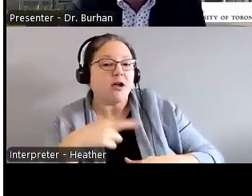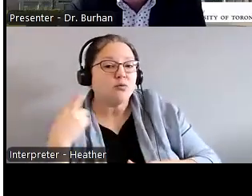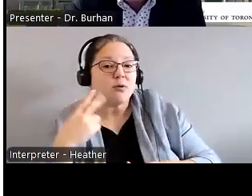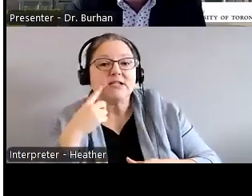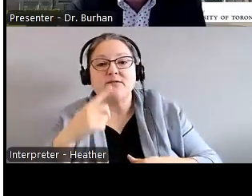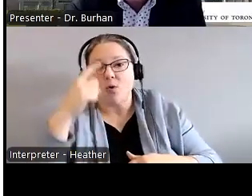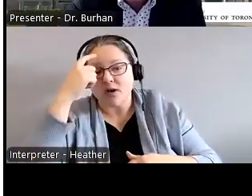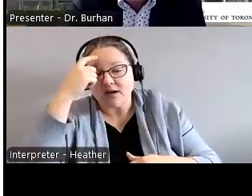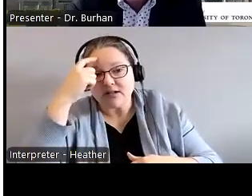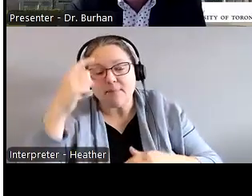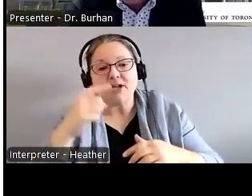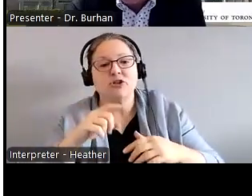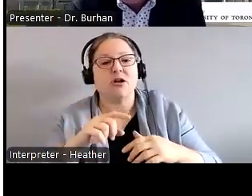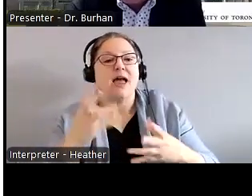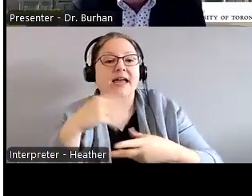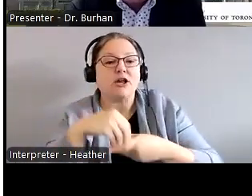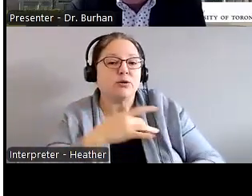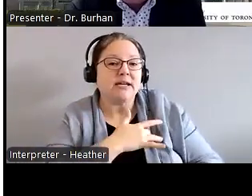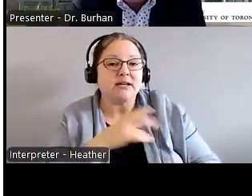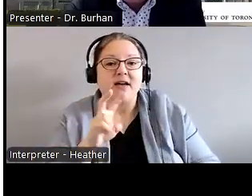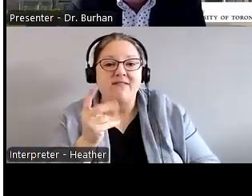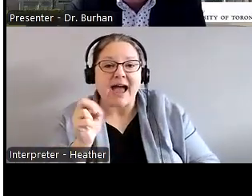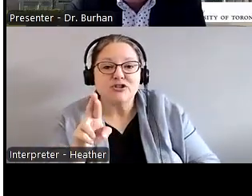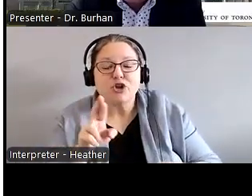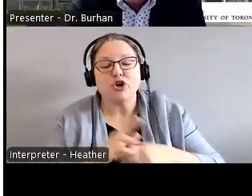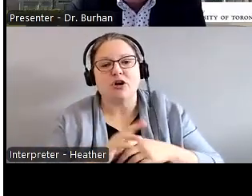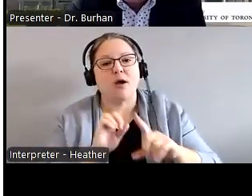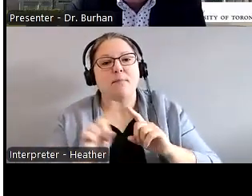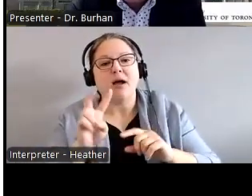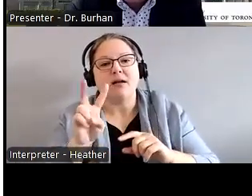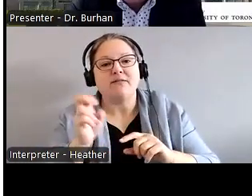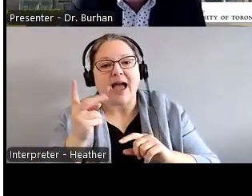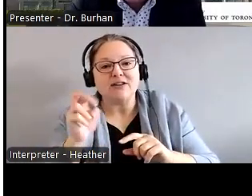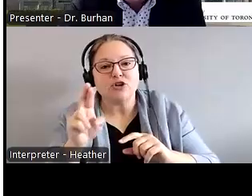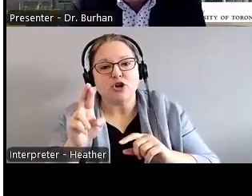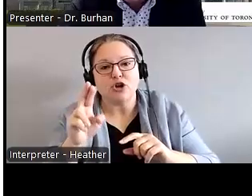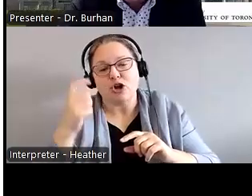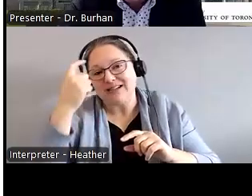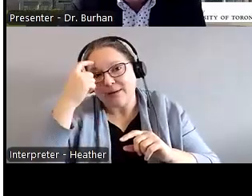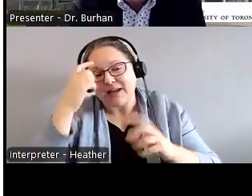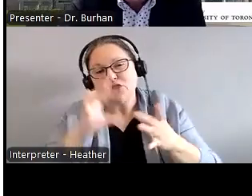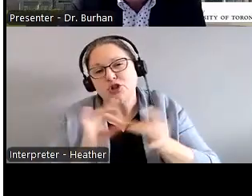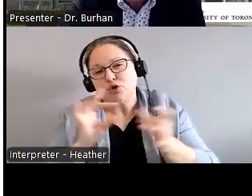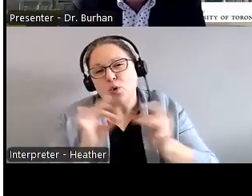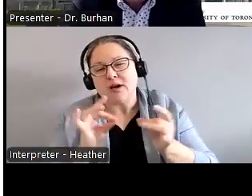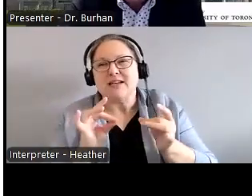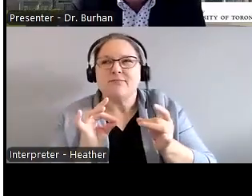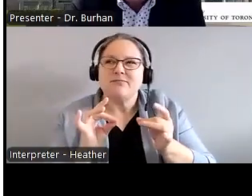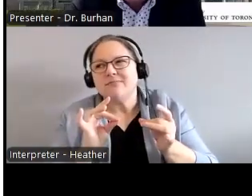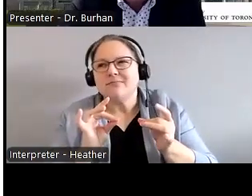including vascular and Alzheimer. But we know from what I mentioned that the vascular dementia stories seem to be even